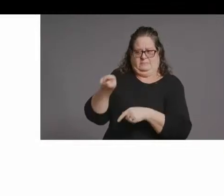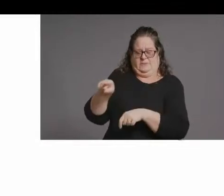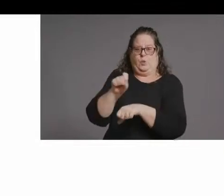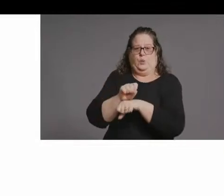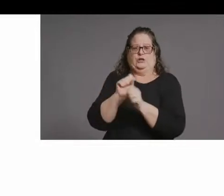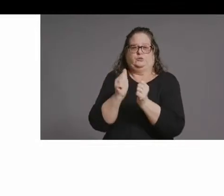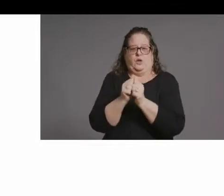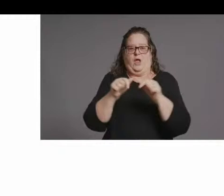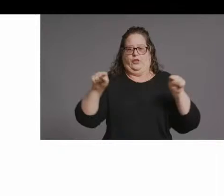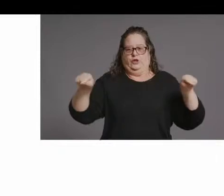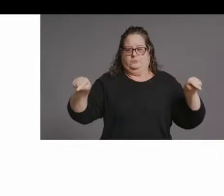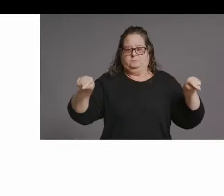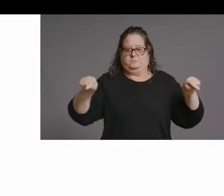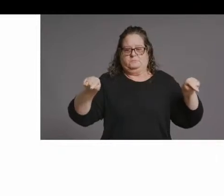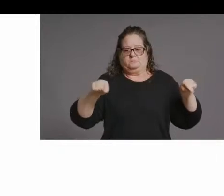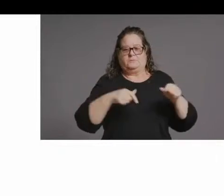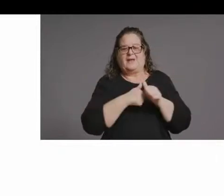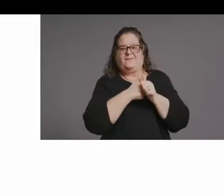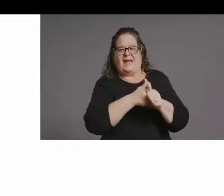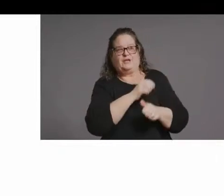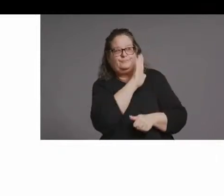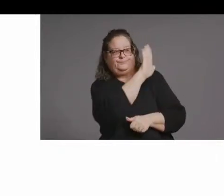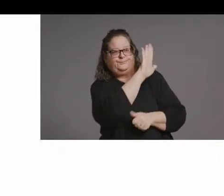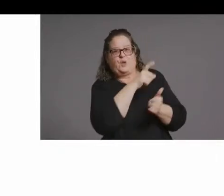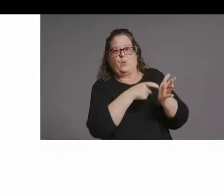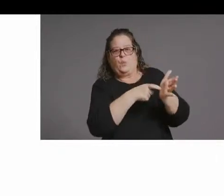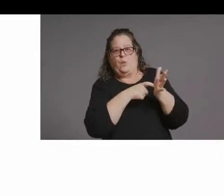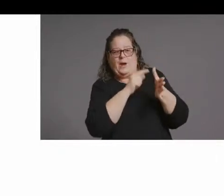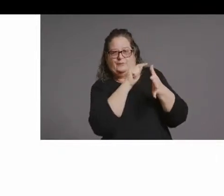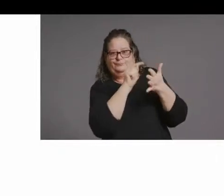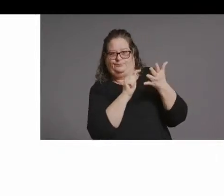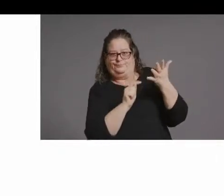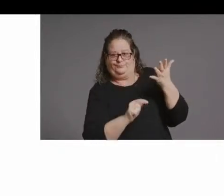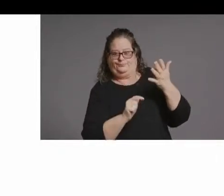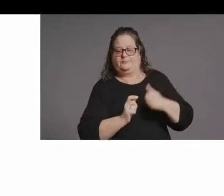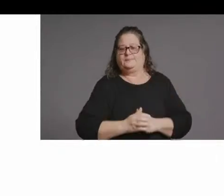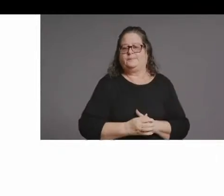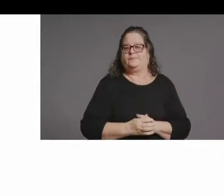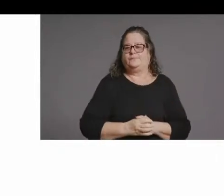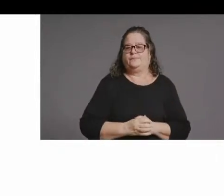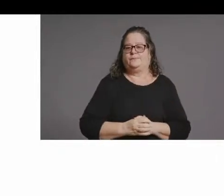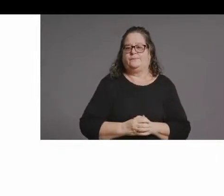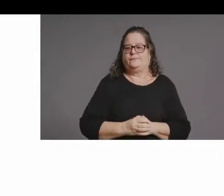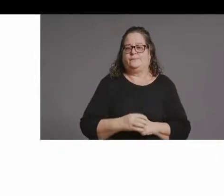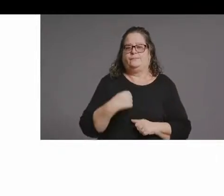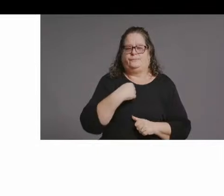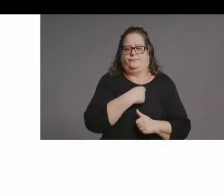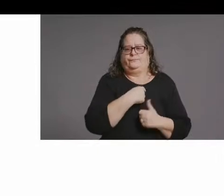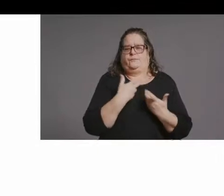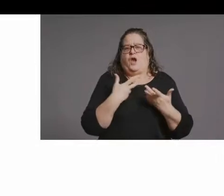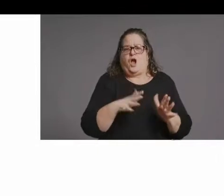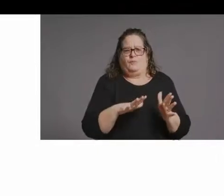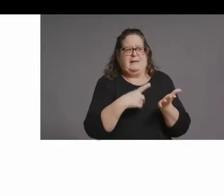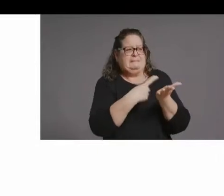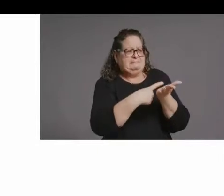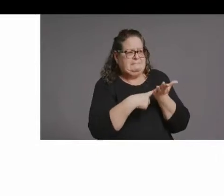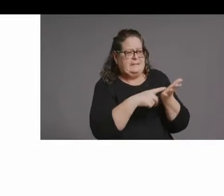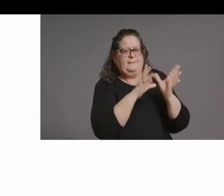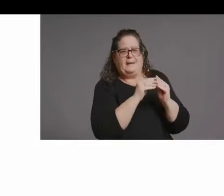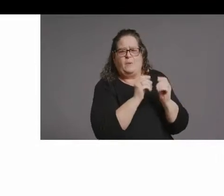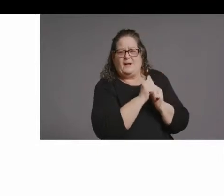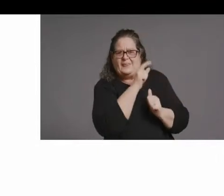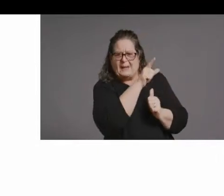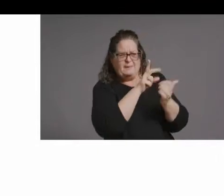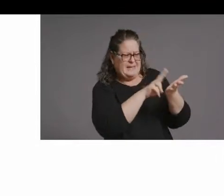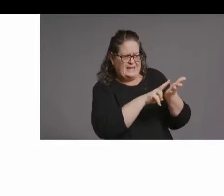site implementation. So we were able to meet with them and agree on contract language. The contract draft is currently pending